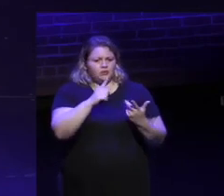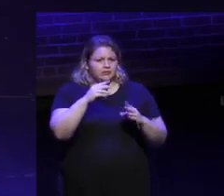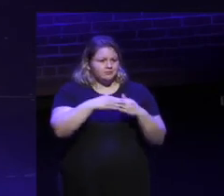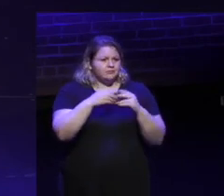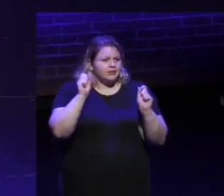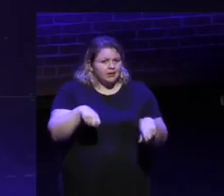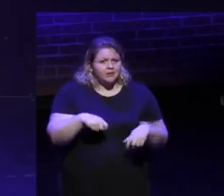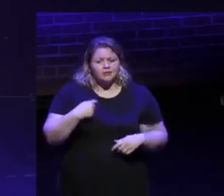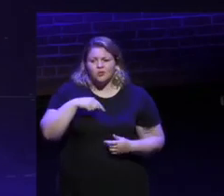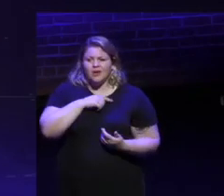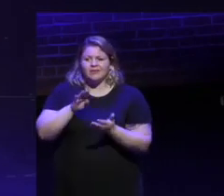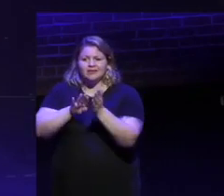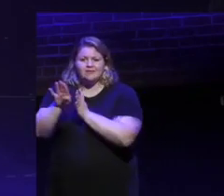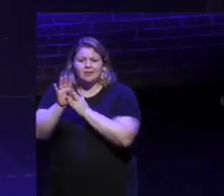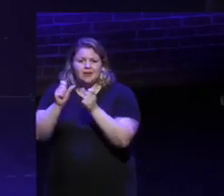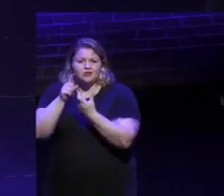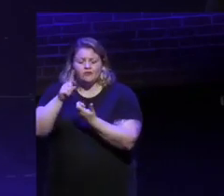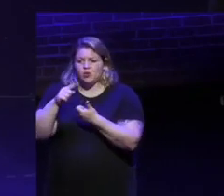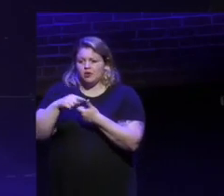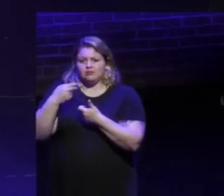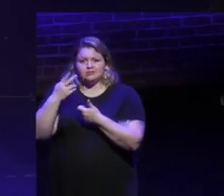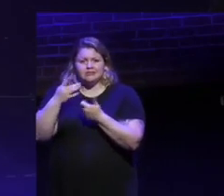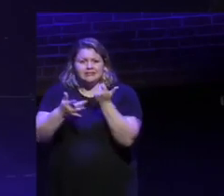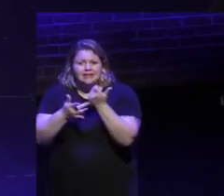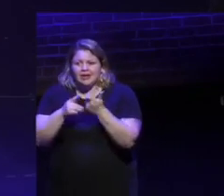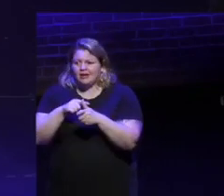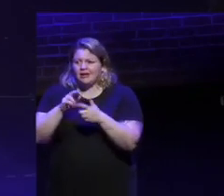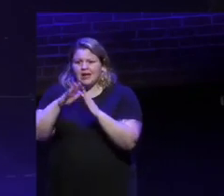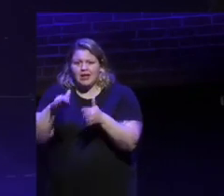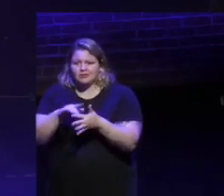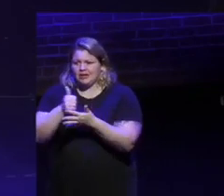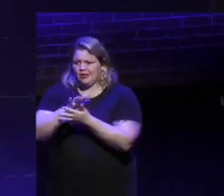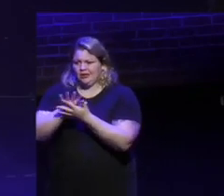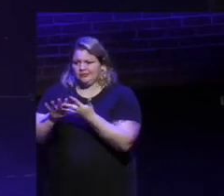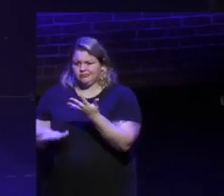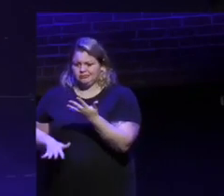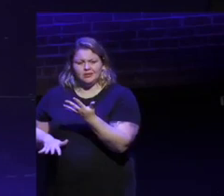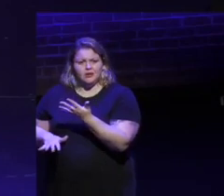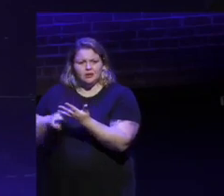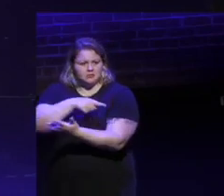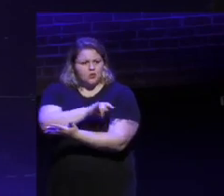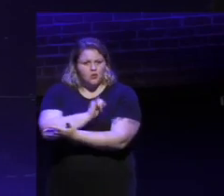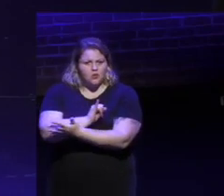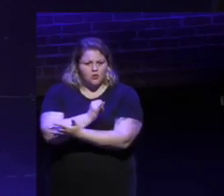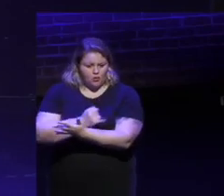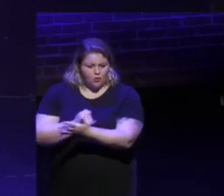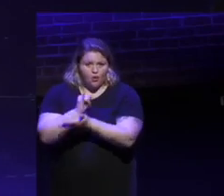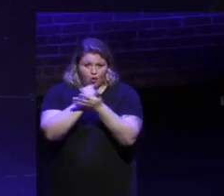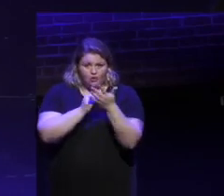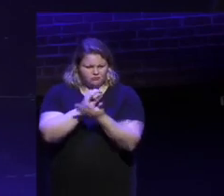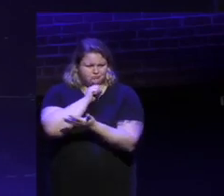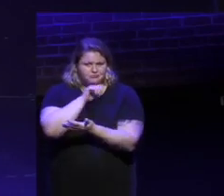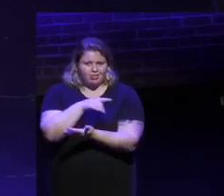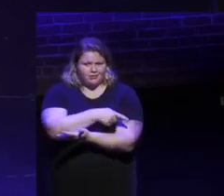we have development agencies for high tech, you talked about the other industries within life sciences. How do we work to set up a structure? Because we need a structure for this. We just